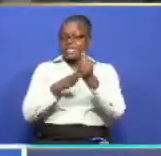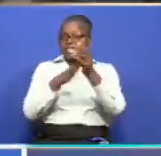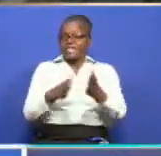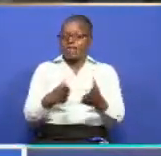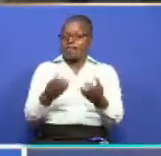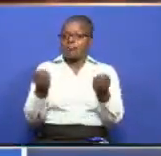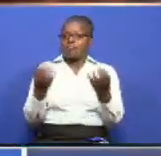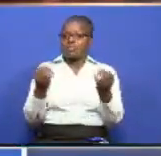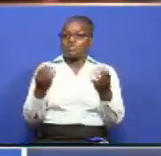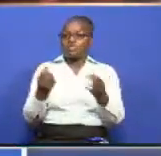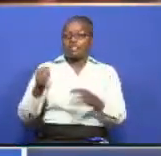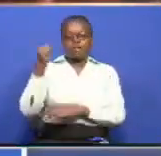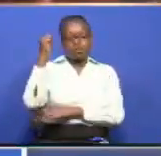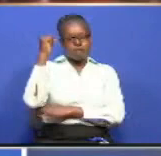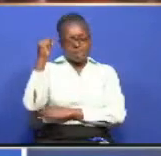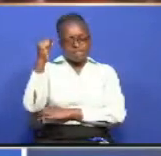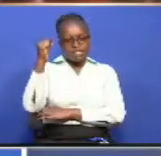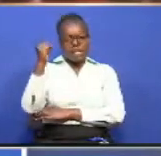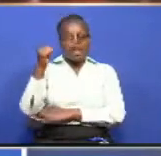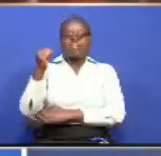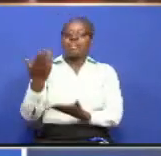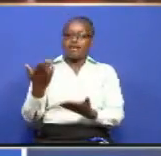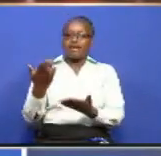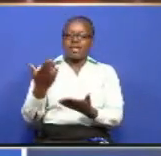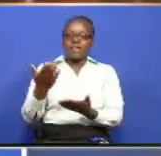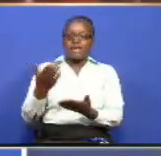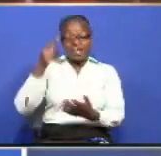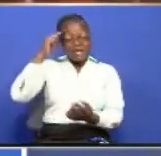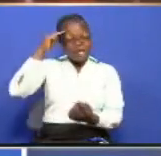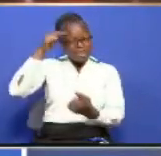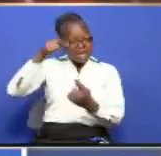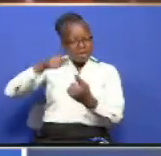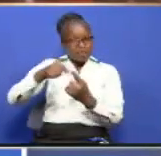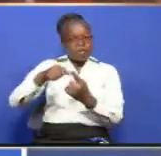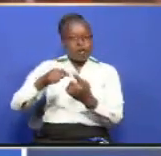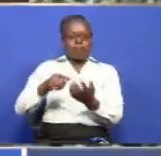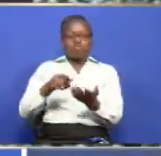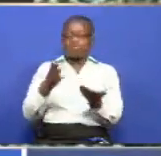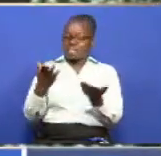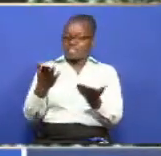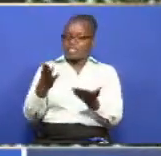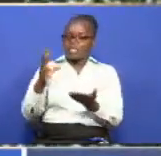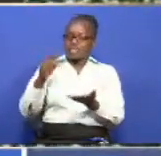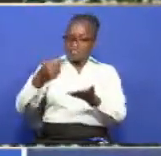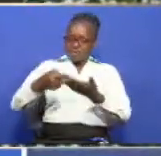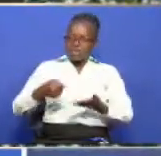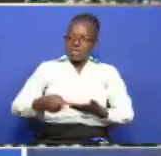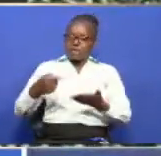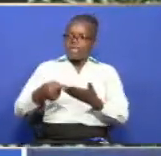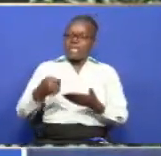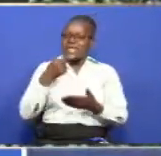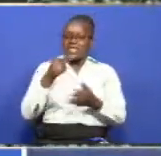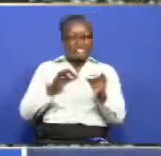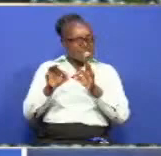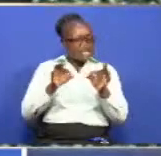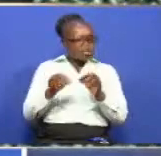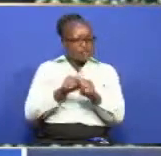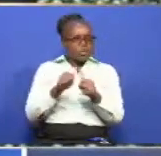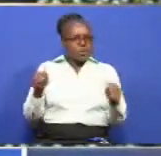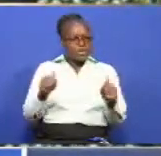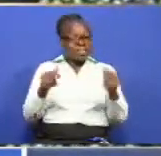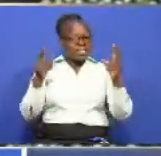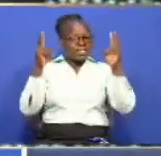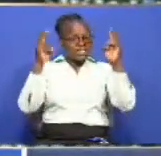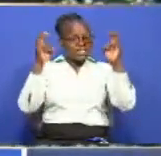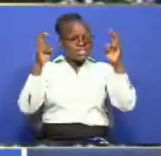who is the author of this motion, and he stated categorically that the issues raised